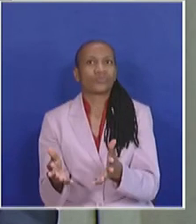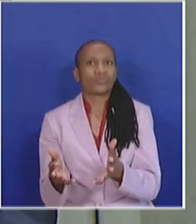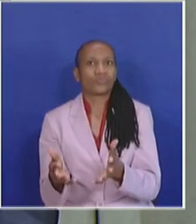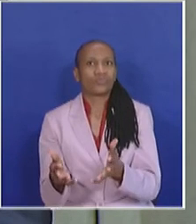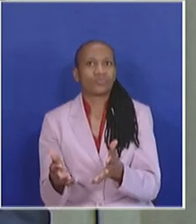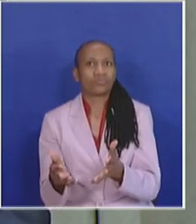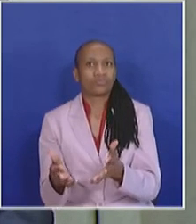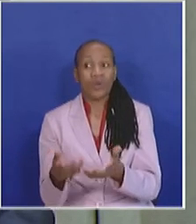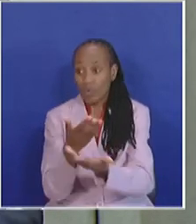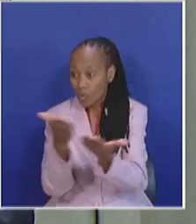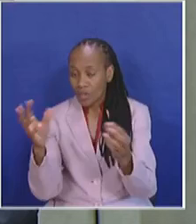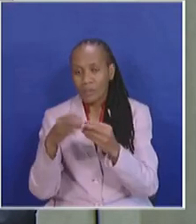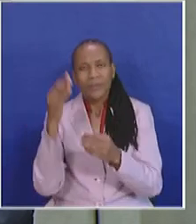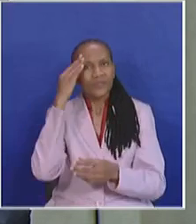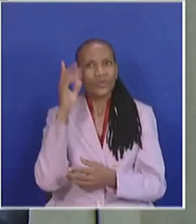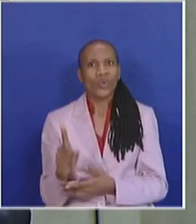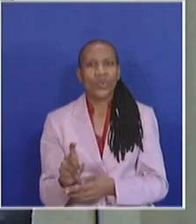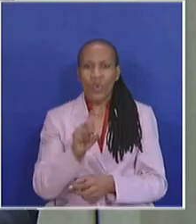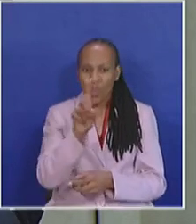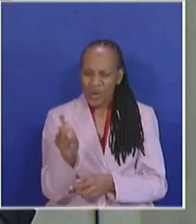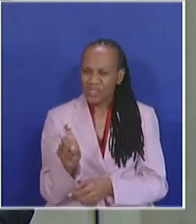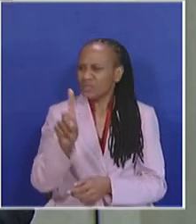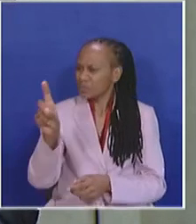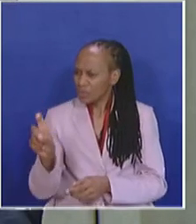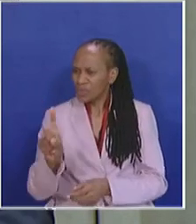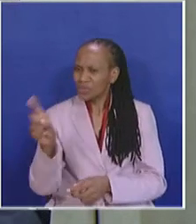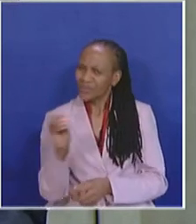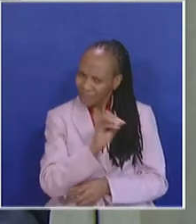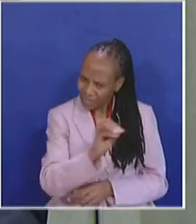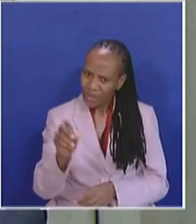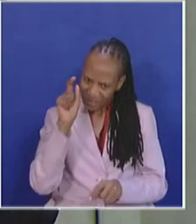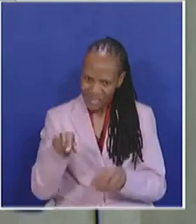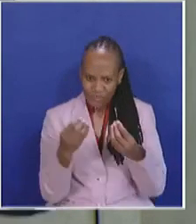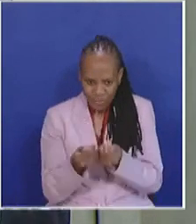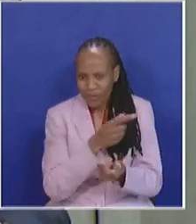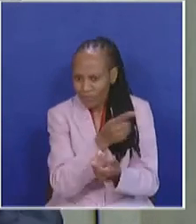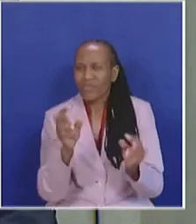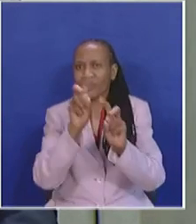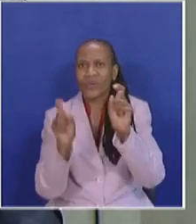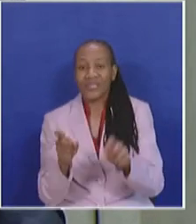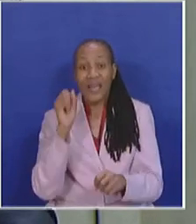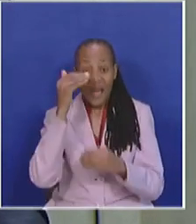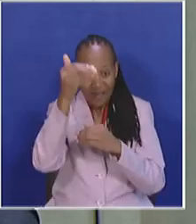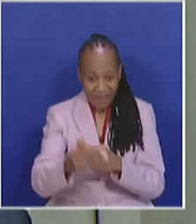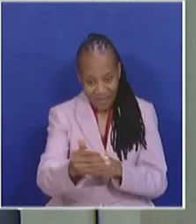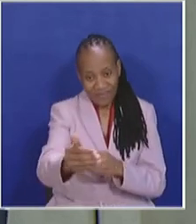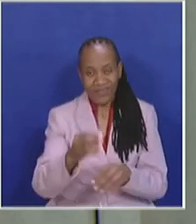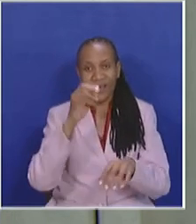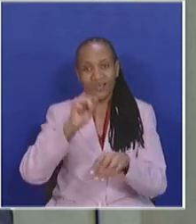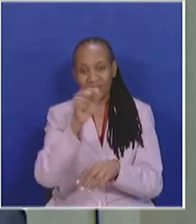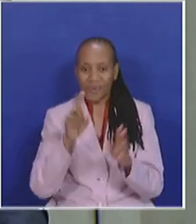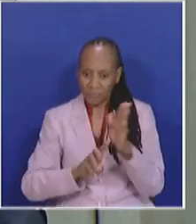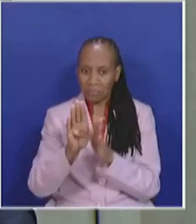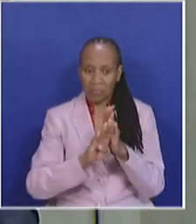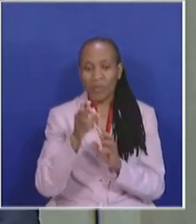Otherwise, members know that these are questions, captains of industries, that must be confronted for the state to succeed in rolling out the program of